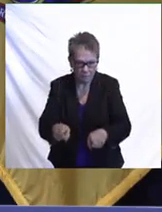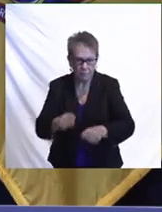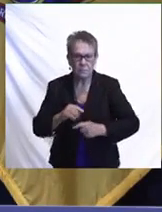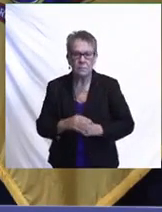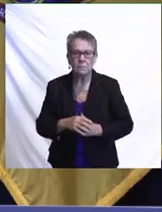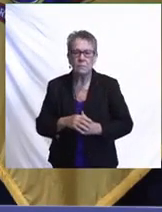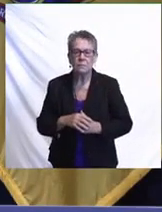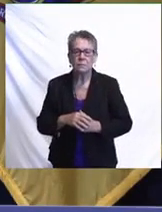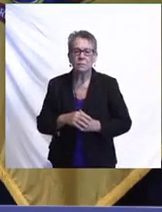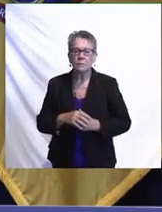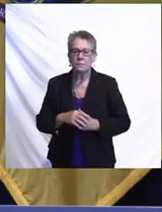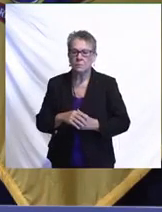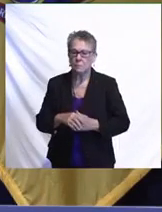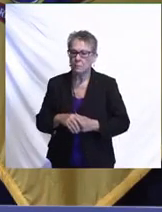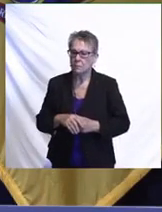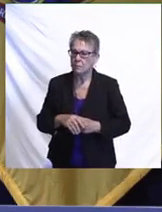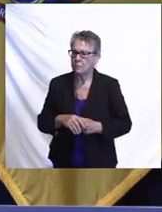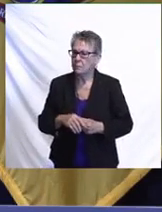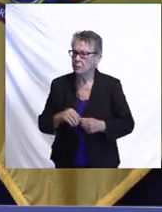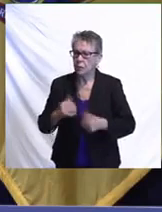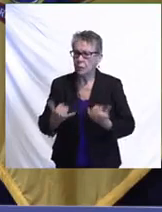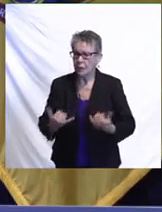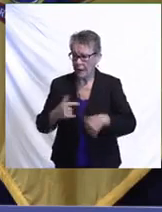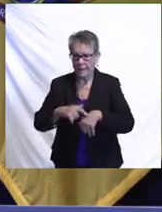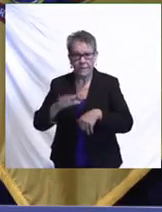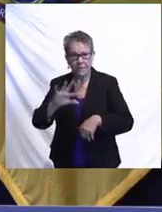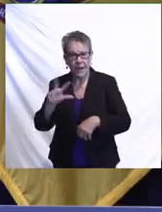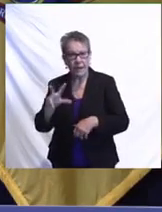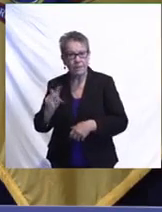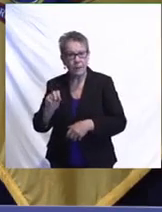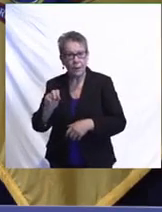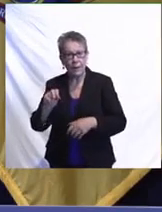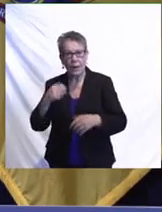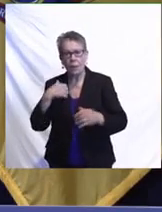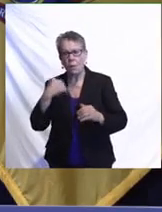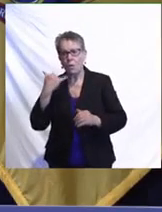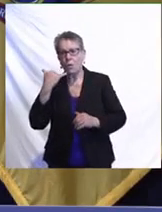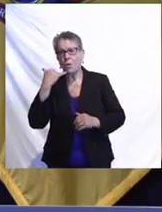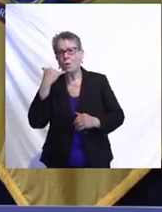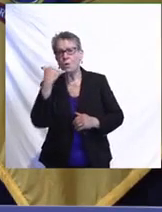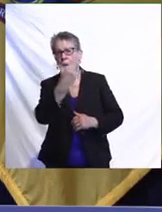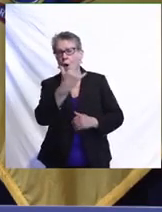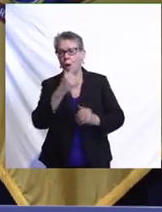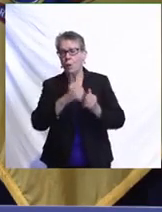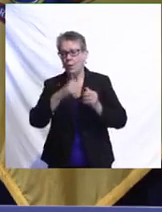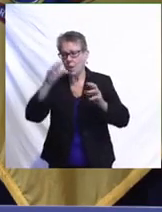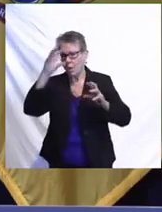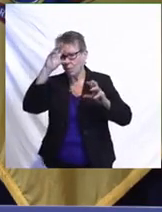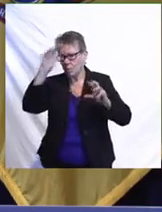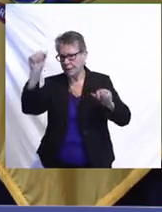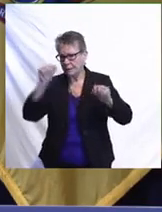at 5:30 today. And so you're seeing national bans on travel,